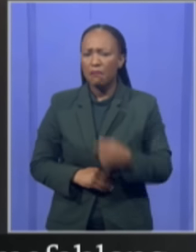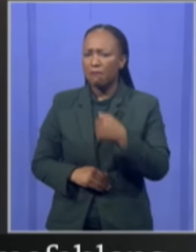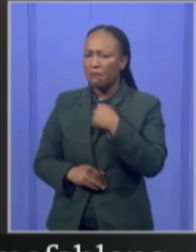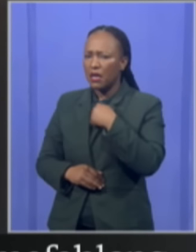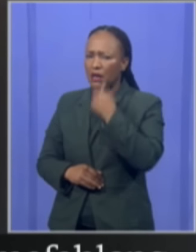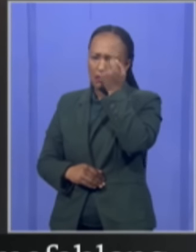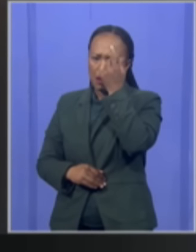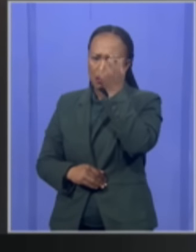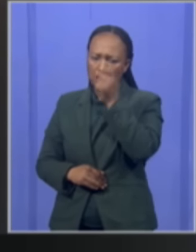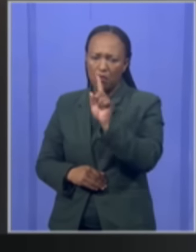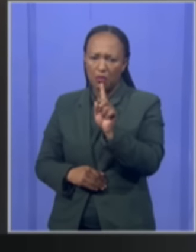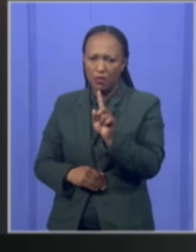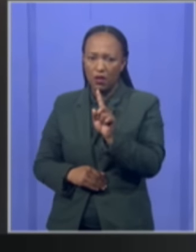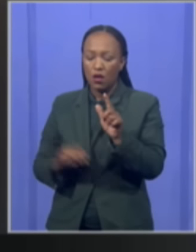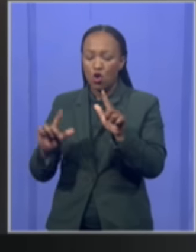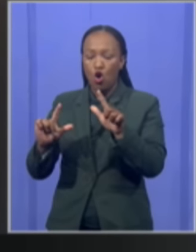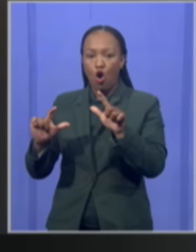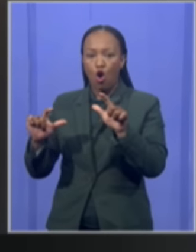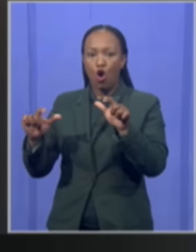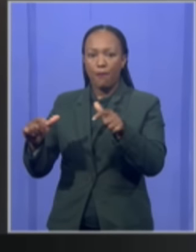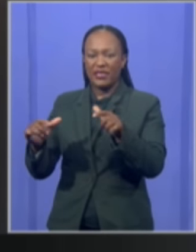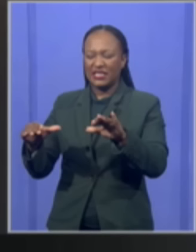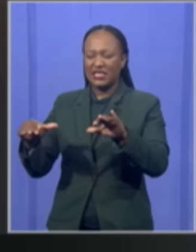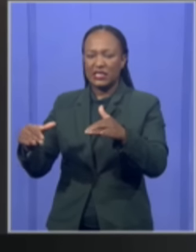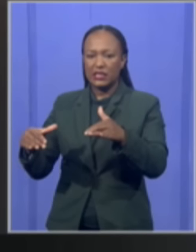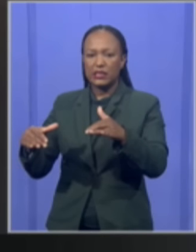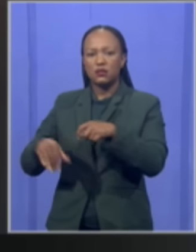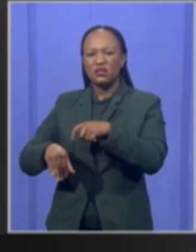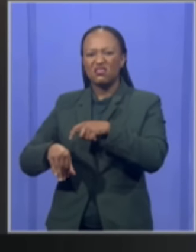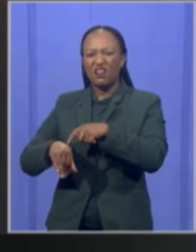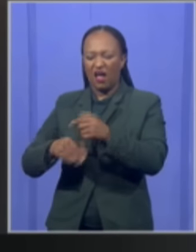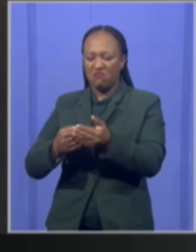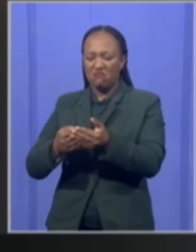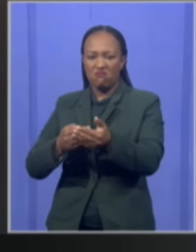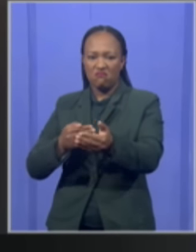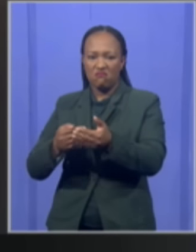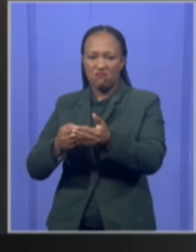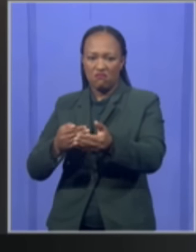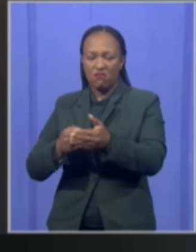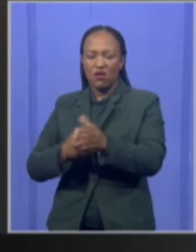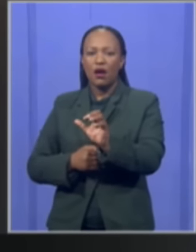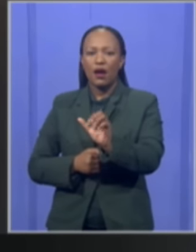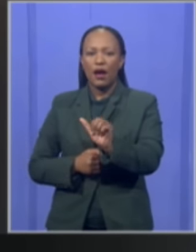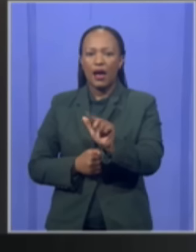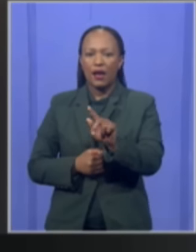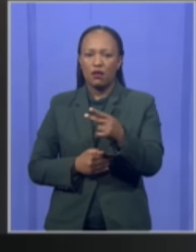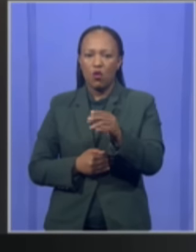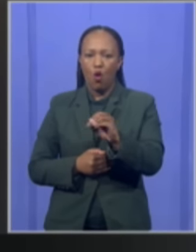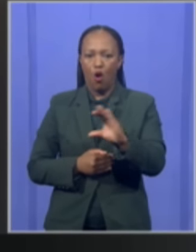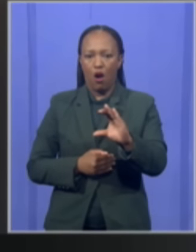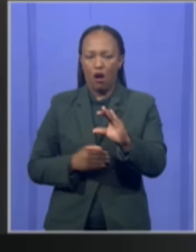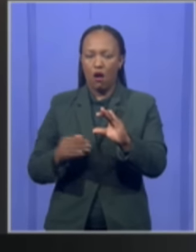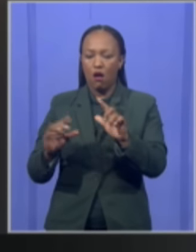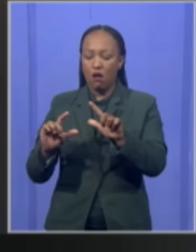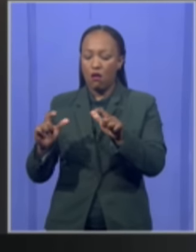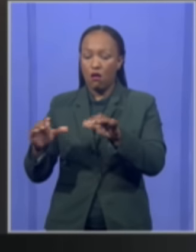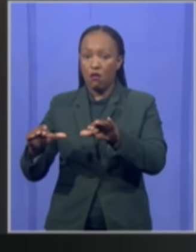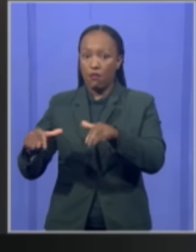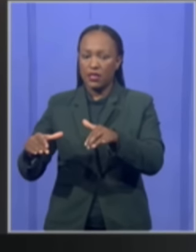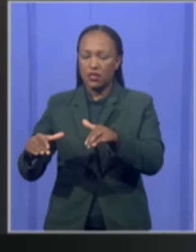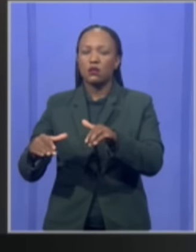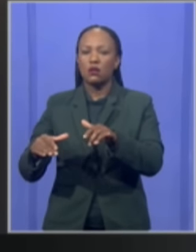firstly, an ad hoc committee is there because the general understanding is that the committees are busy with their work,